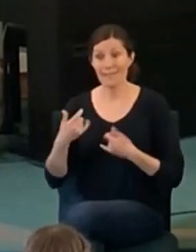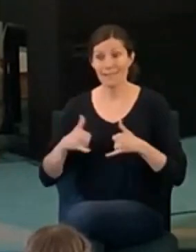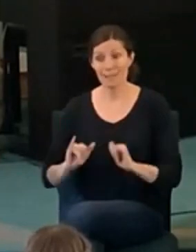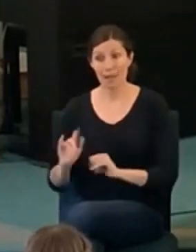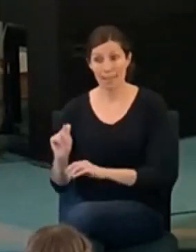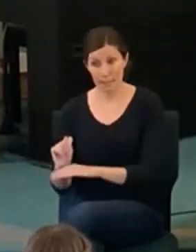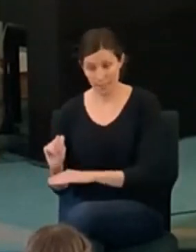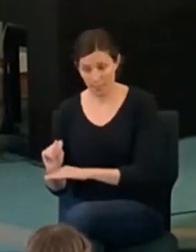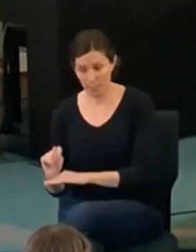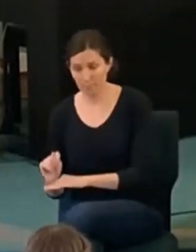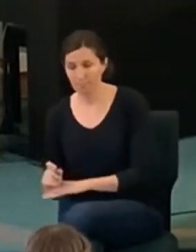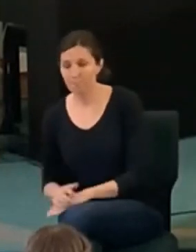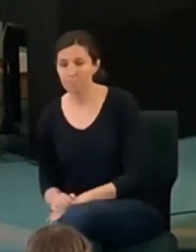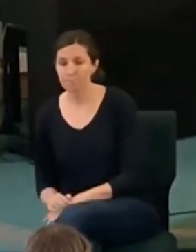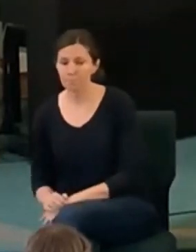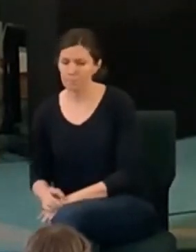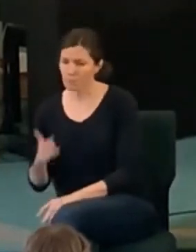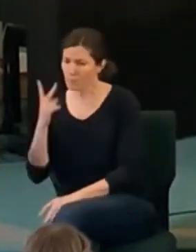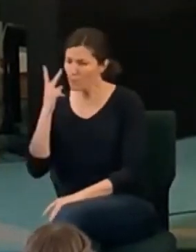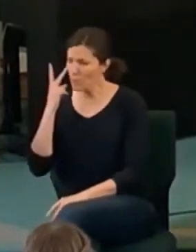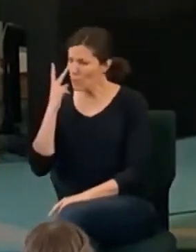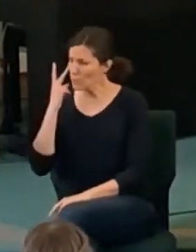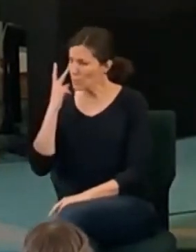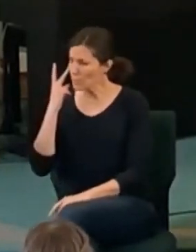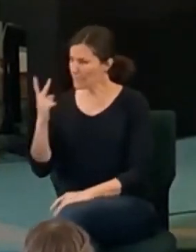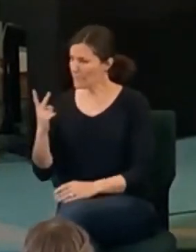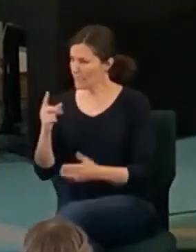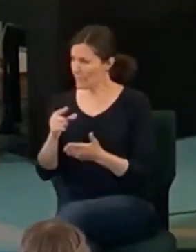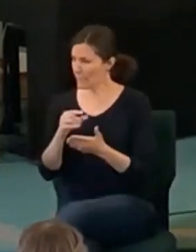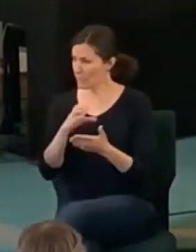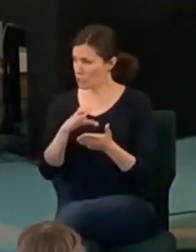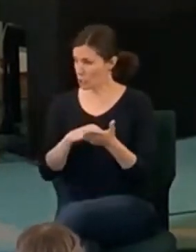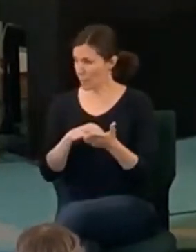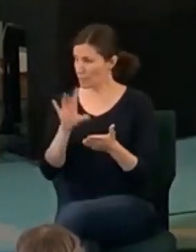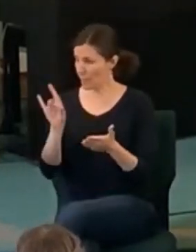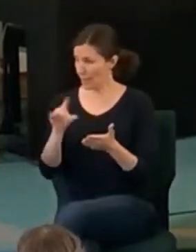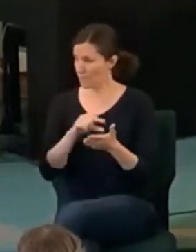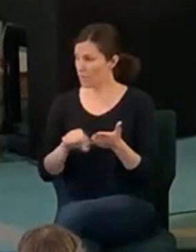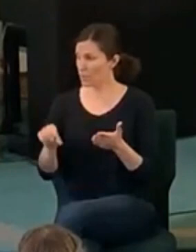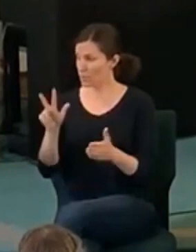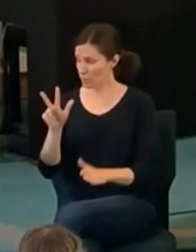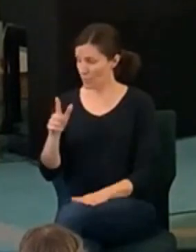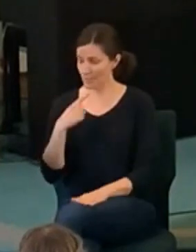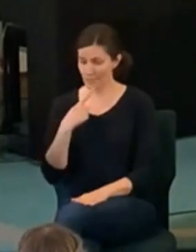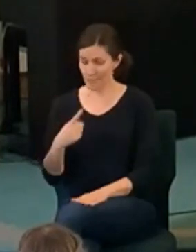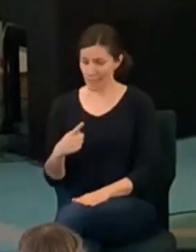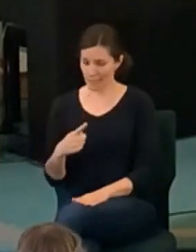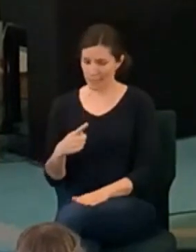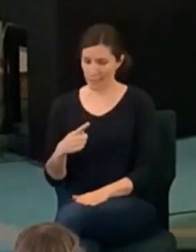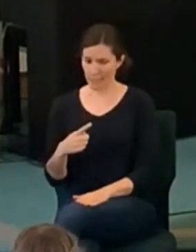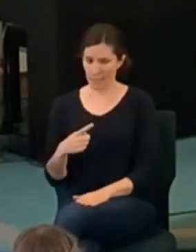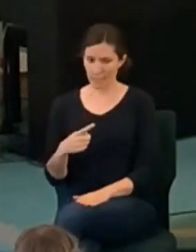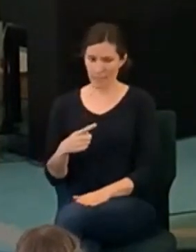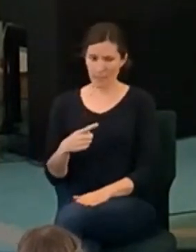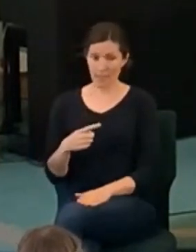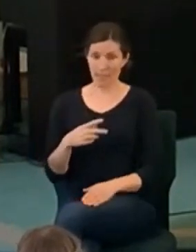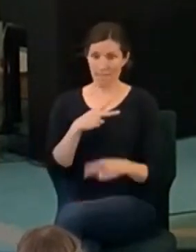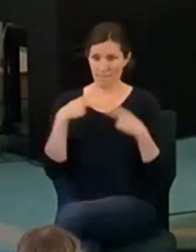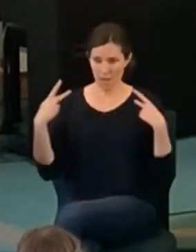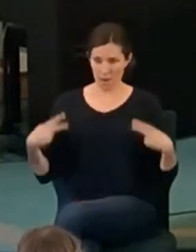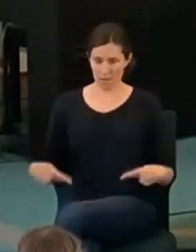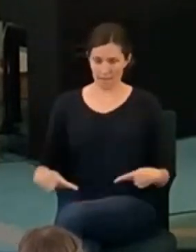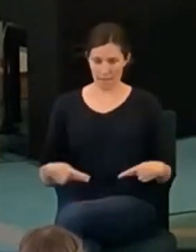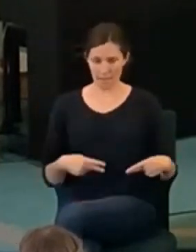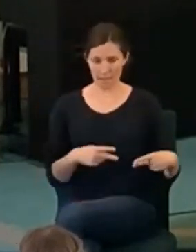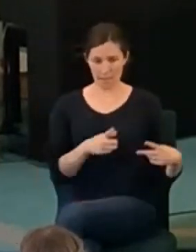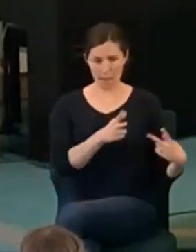and the scribes, their next attempt to try to arrest Jesus. This next day after that Feast of the